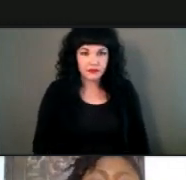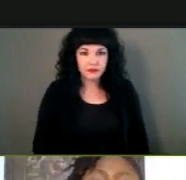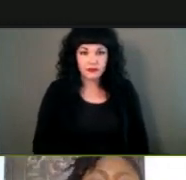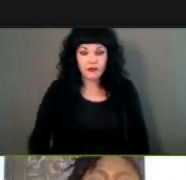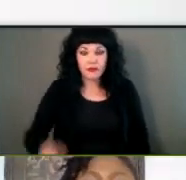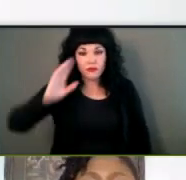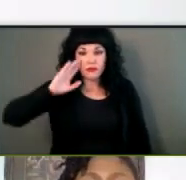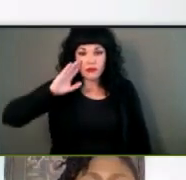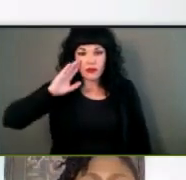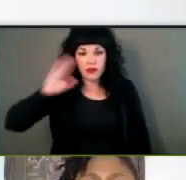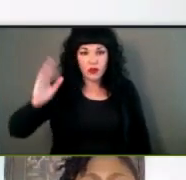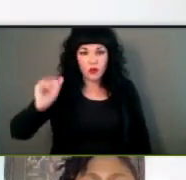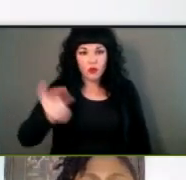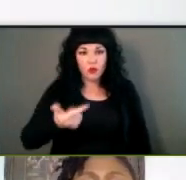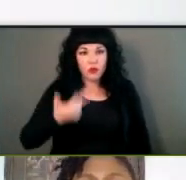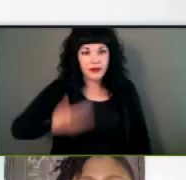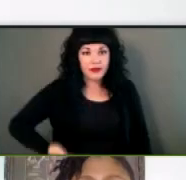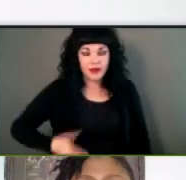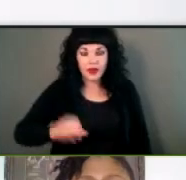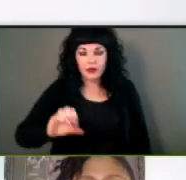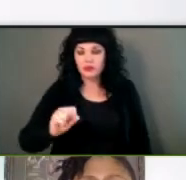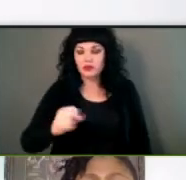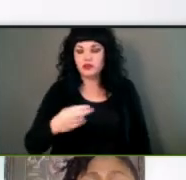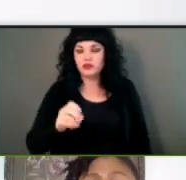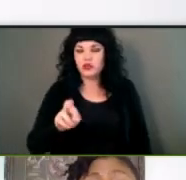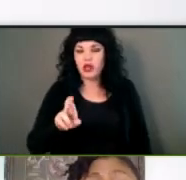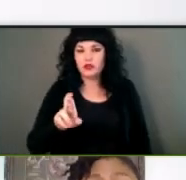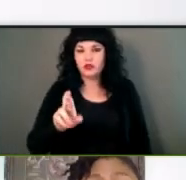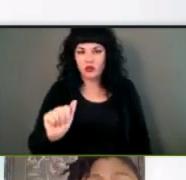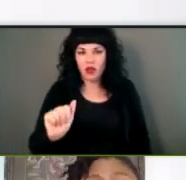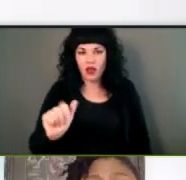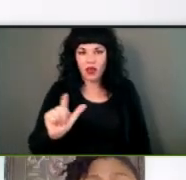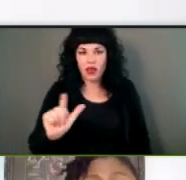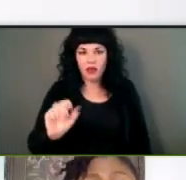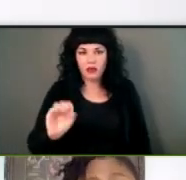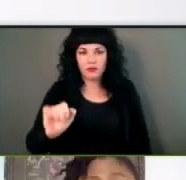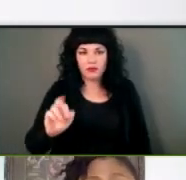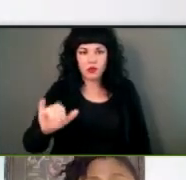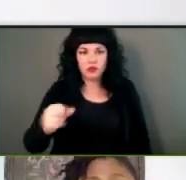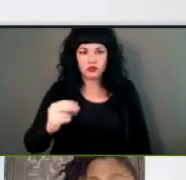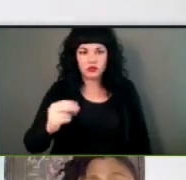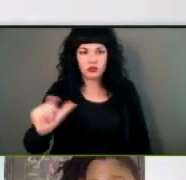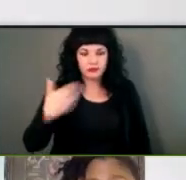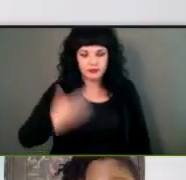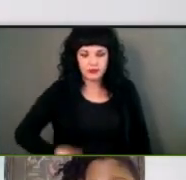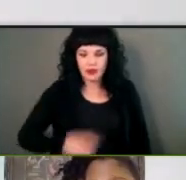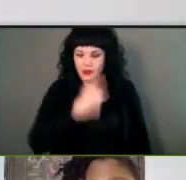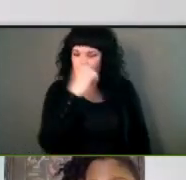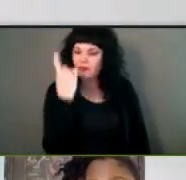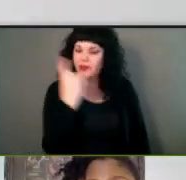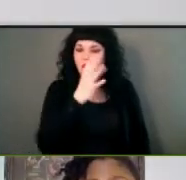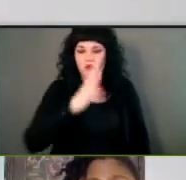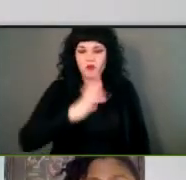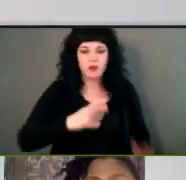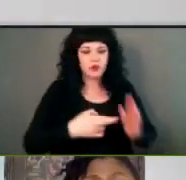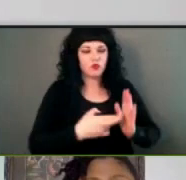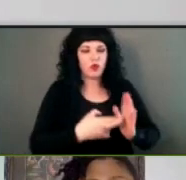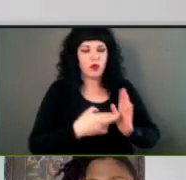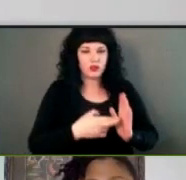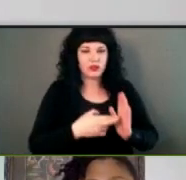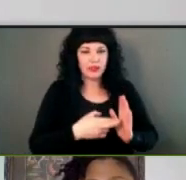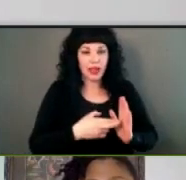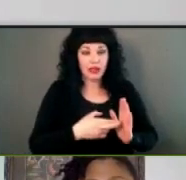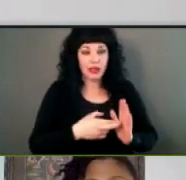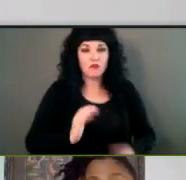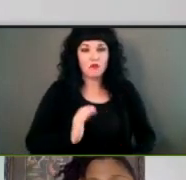Hello, all. My name is Chandra L. Marshall, and I am a Black woman representing the culture. I choose